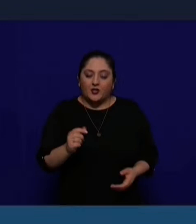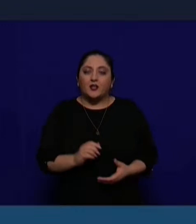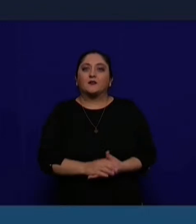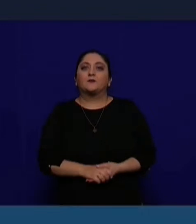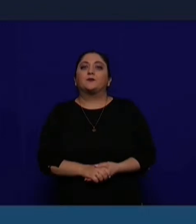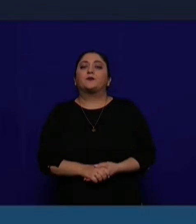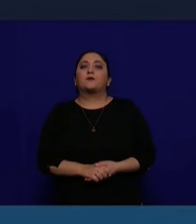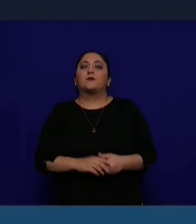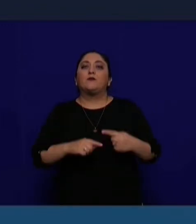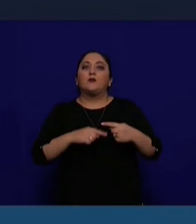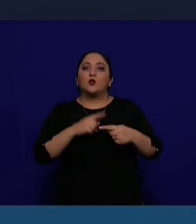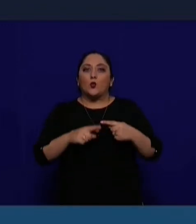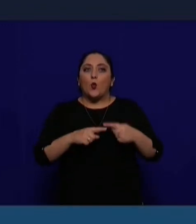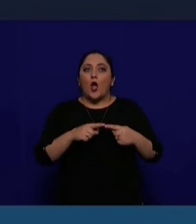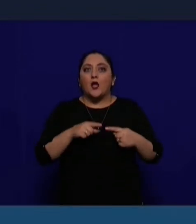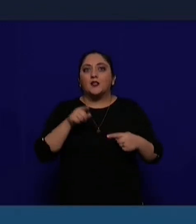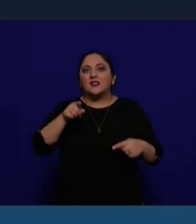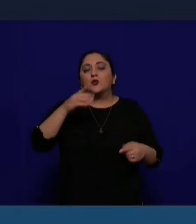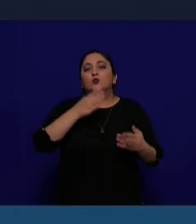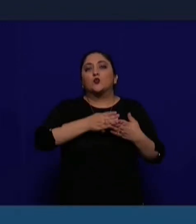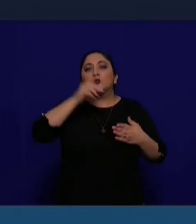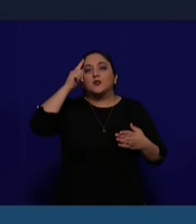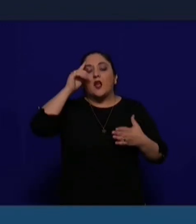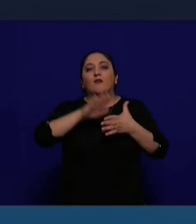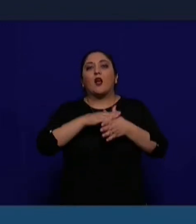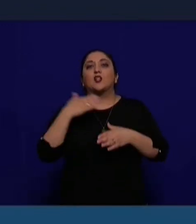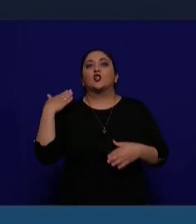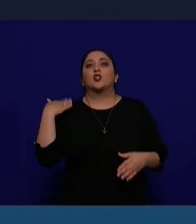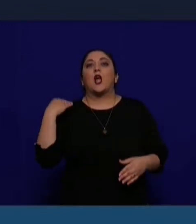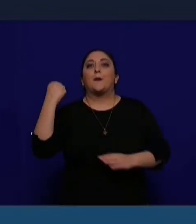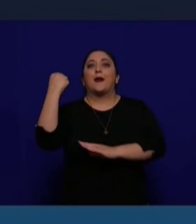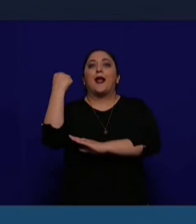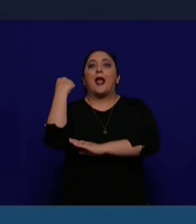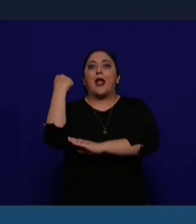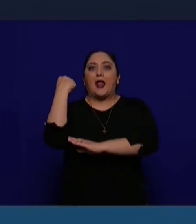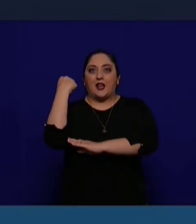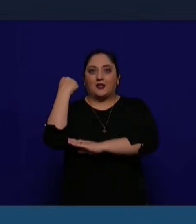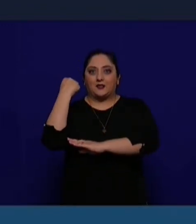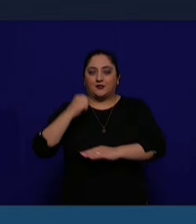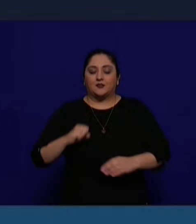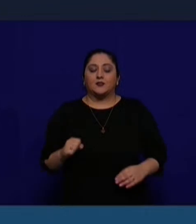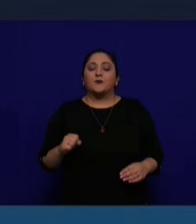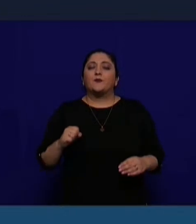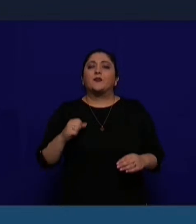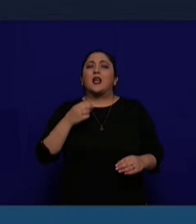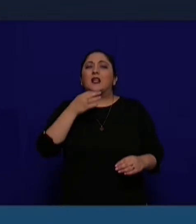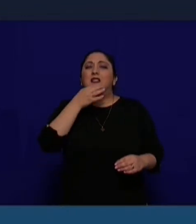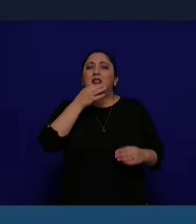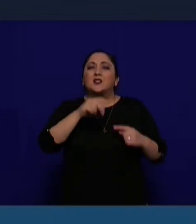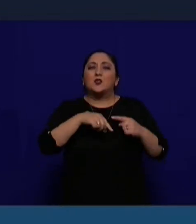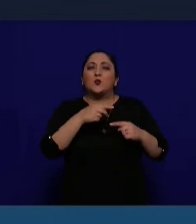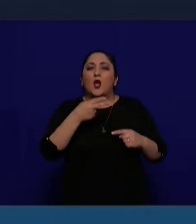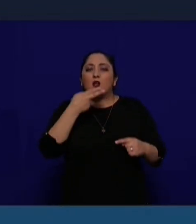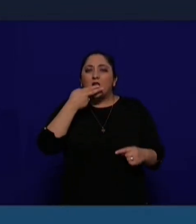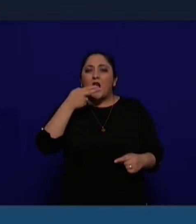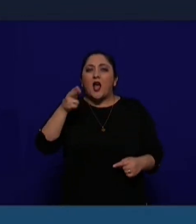opinion as Superintendent of Public Health to the cannabis reform that was announced earlier this week. Thank you.